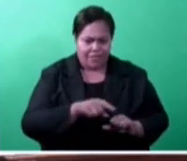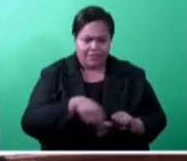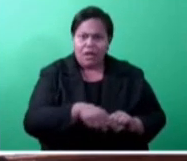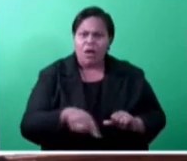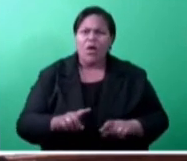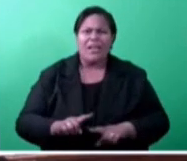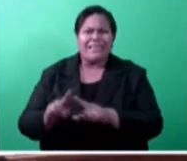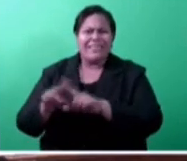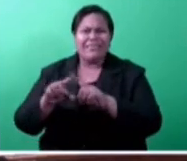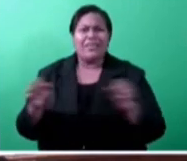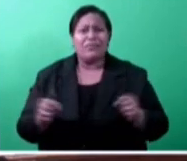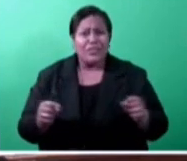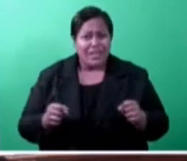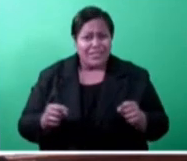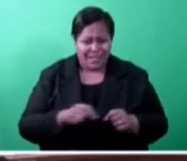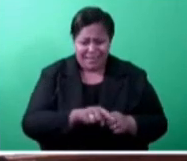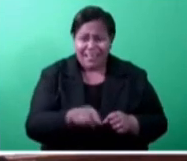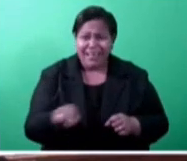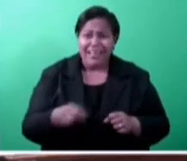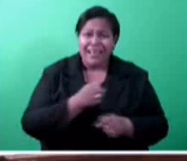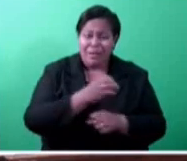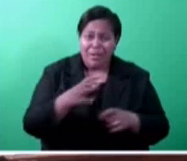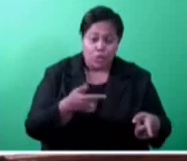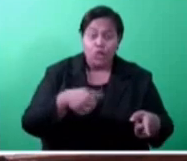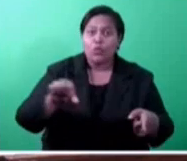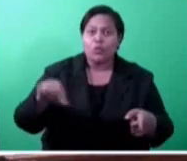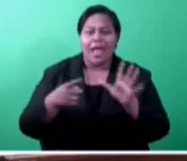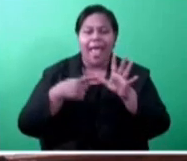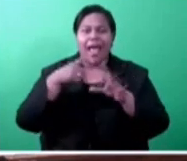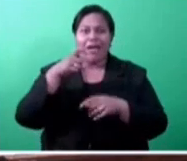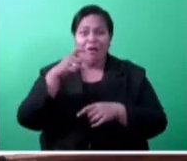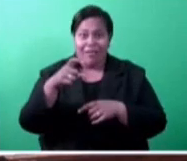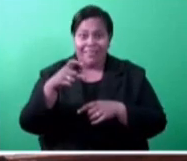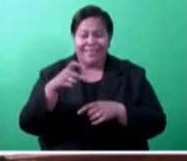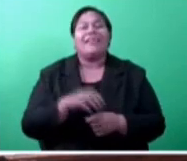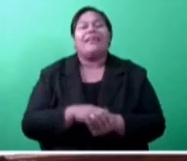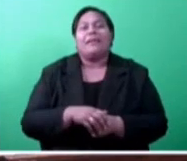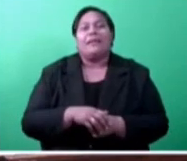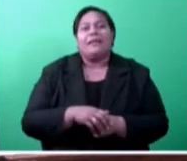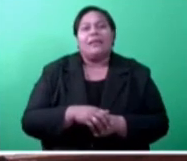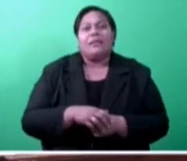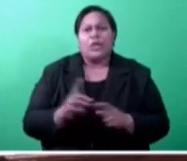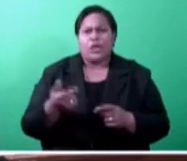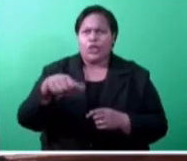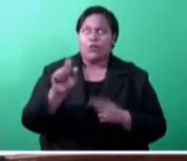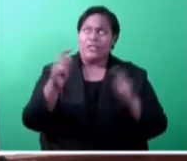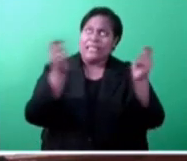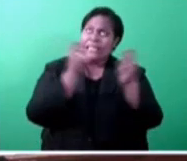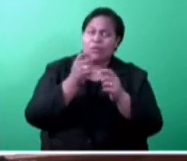frequently used in refrigeration and air conditioning systems and currently used as replacements